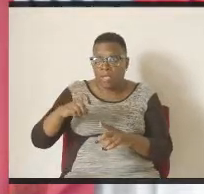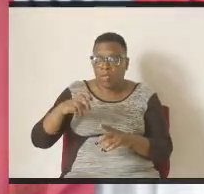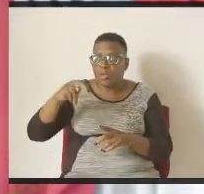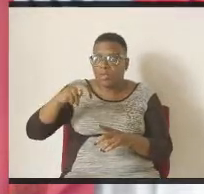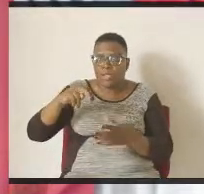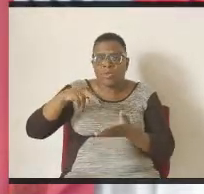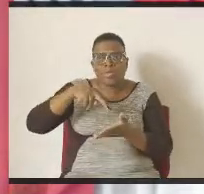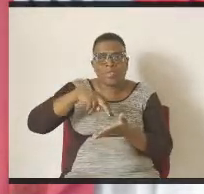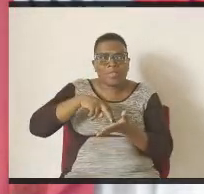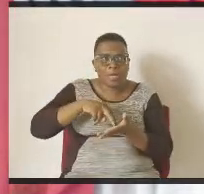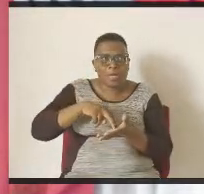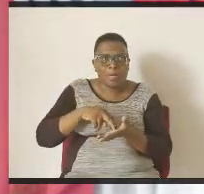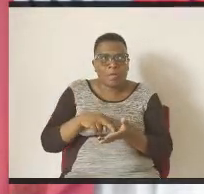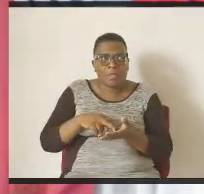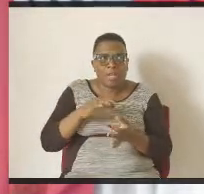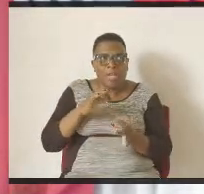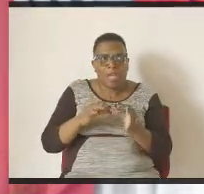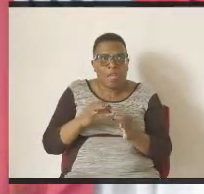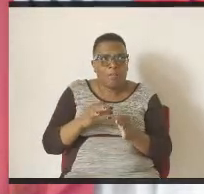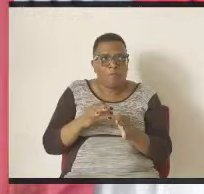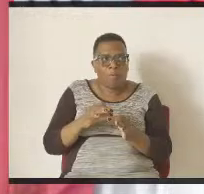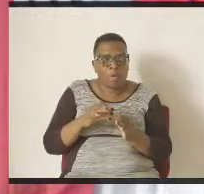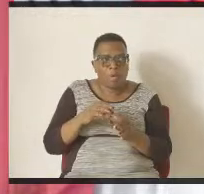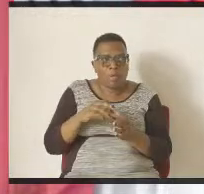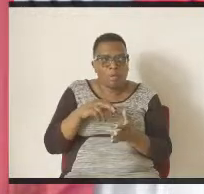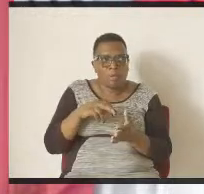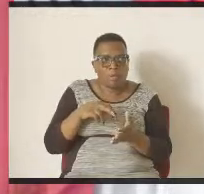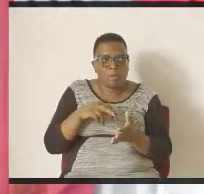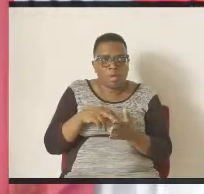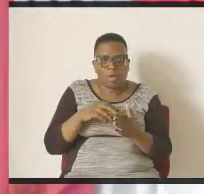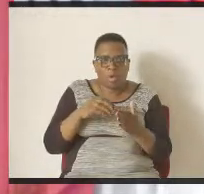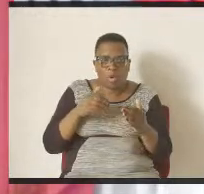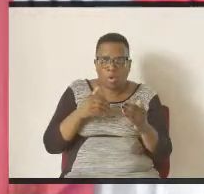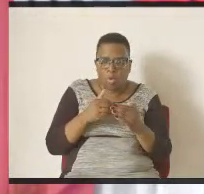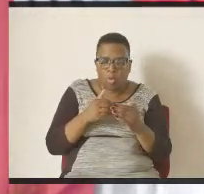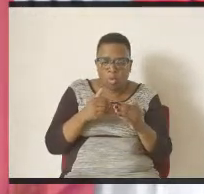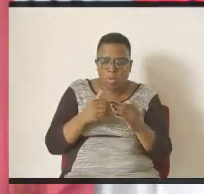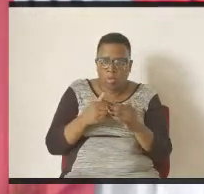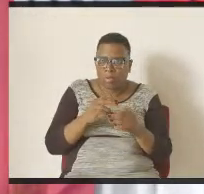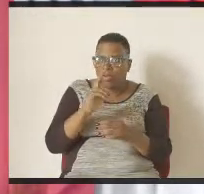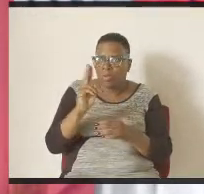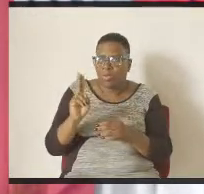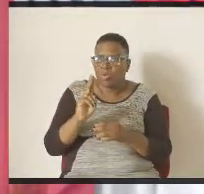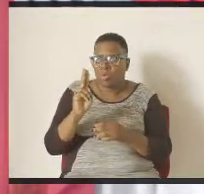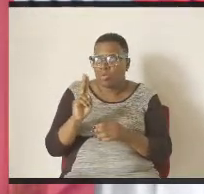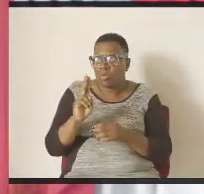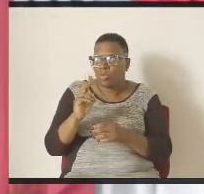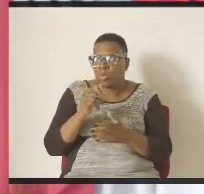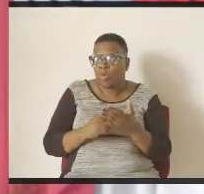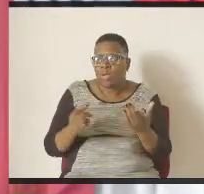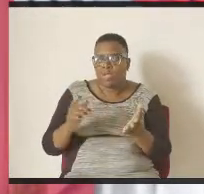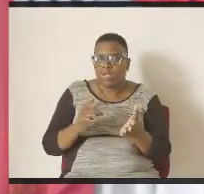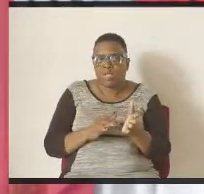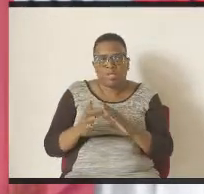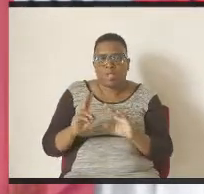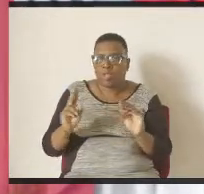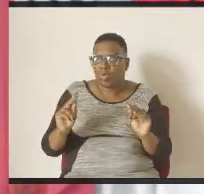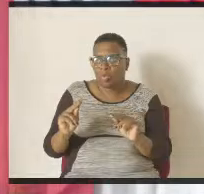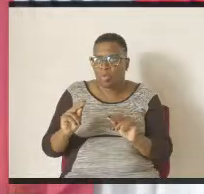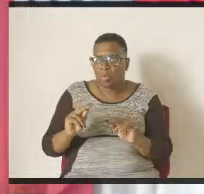each time, we're moving closer and closer to getting used to what Jesus accomplished